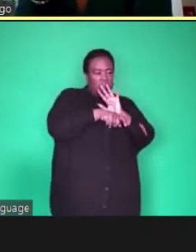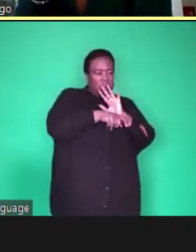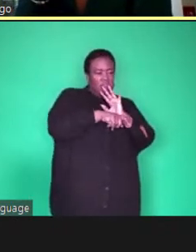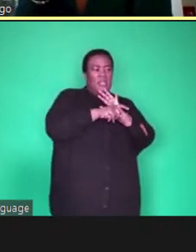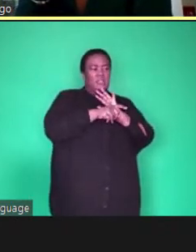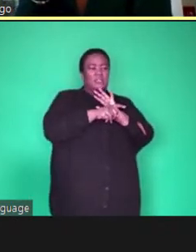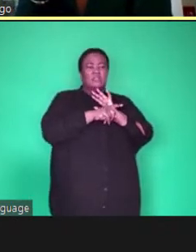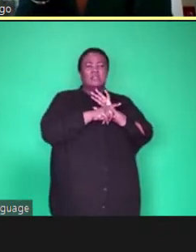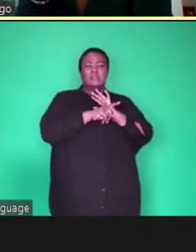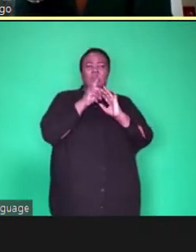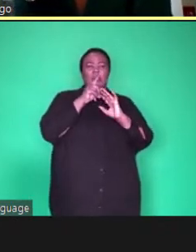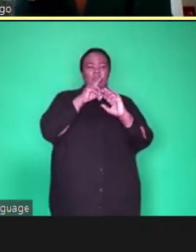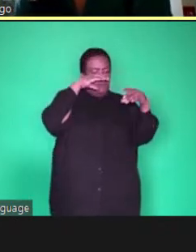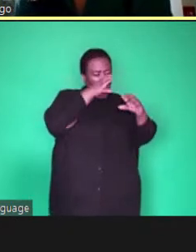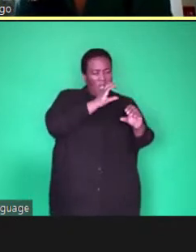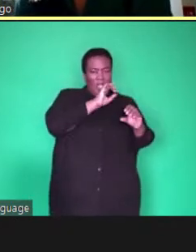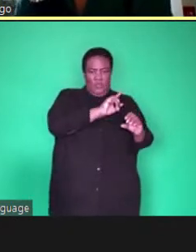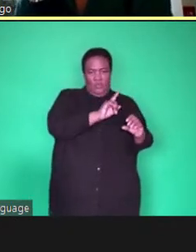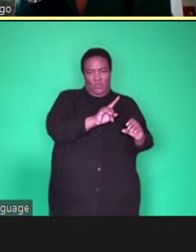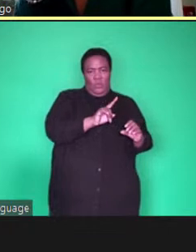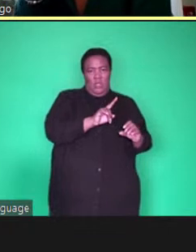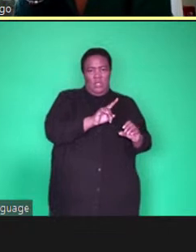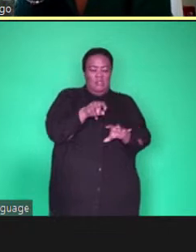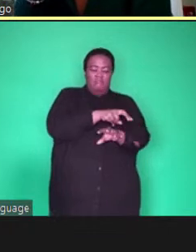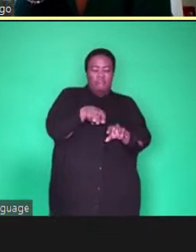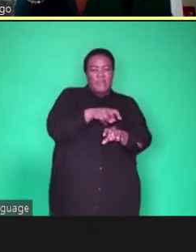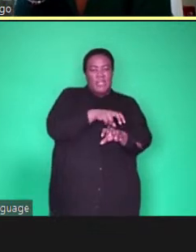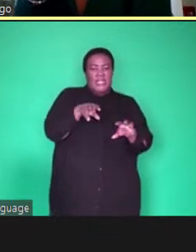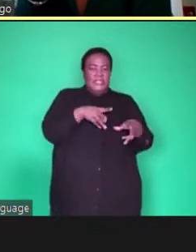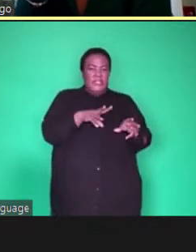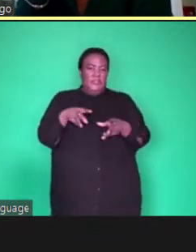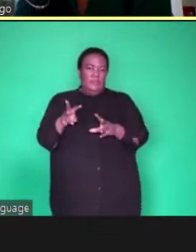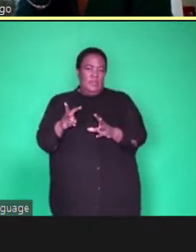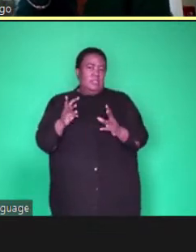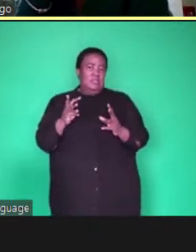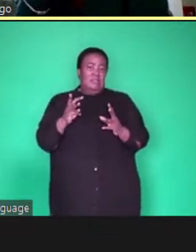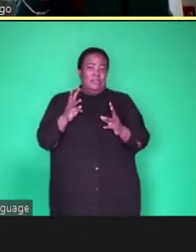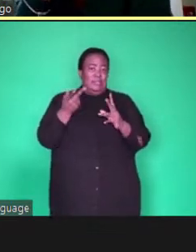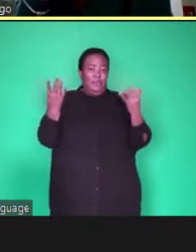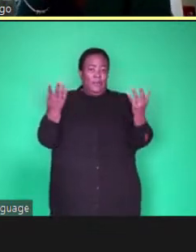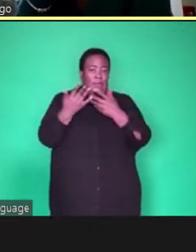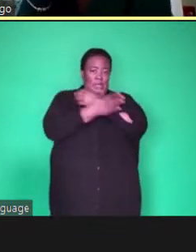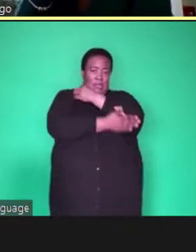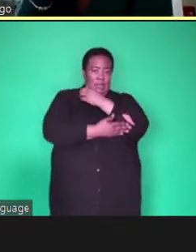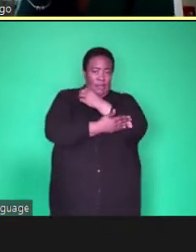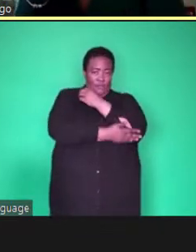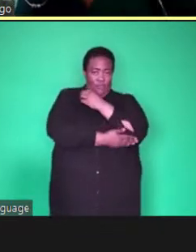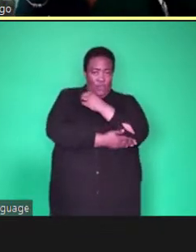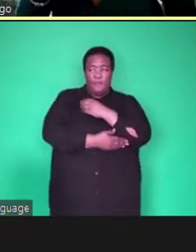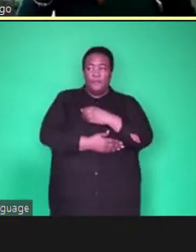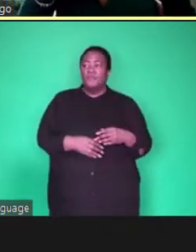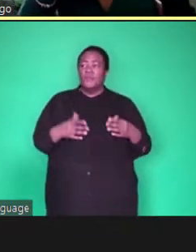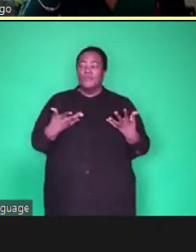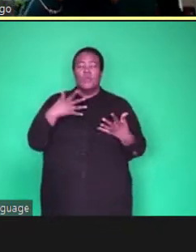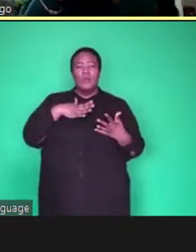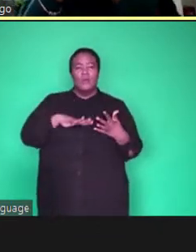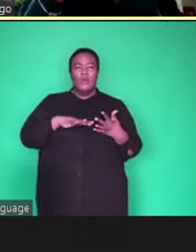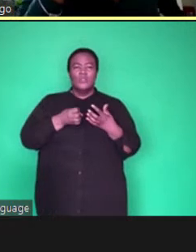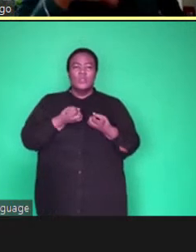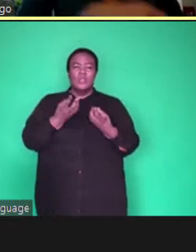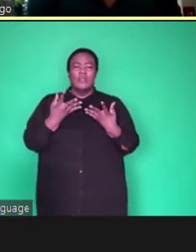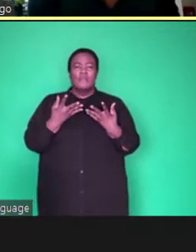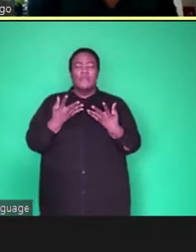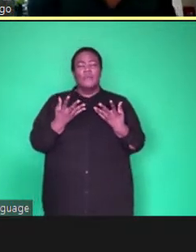migration trends in the country? Another example that I just wanted to give you very quickly is the